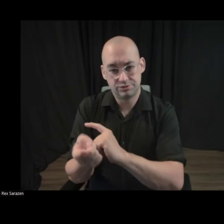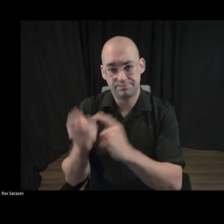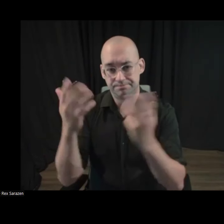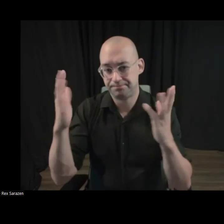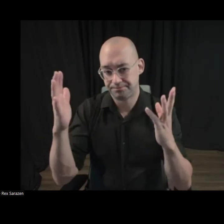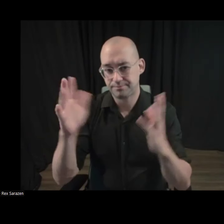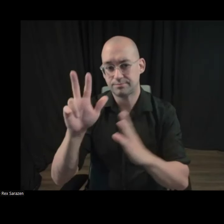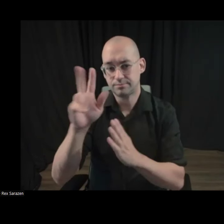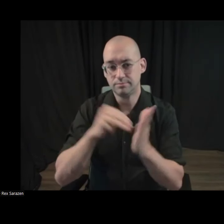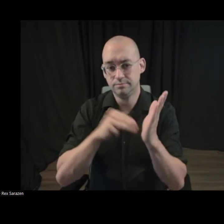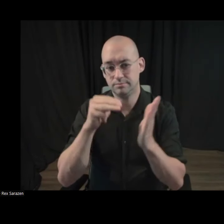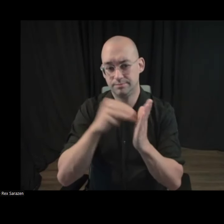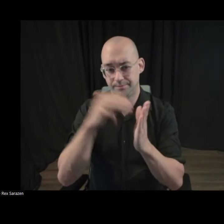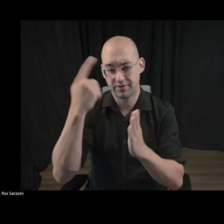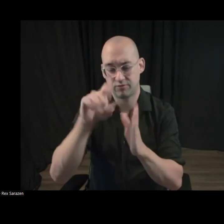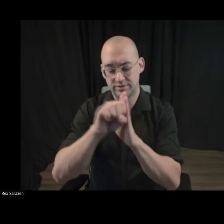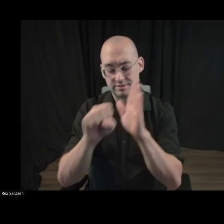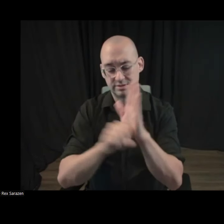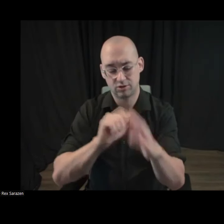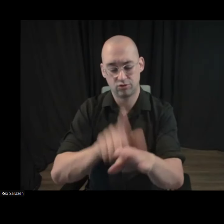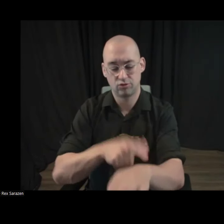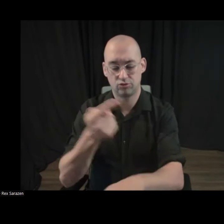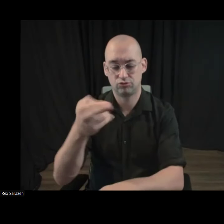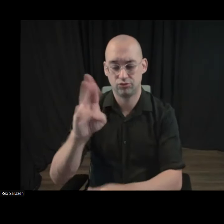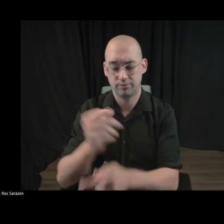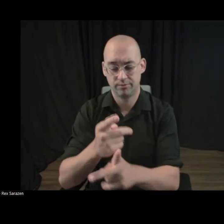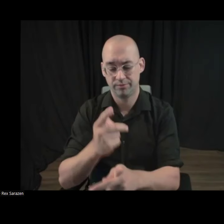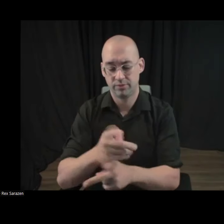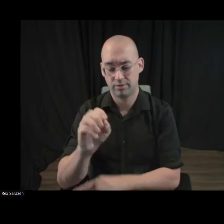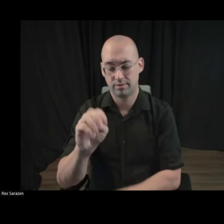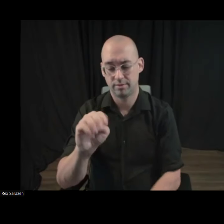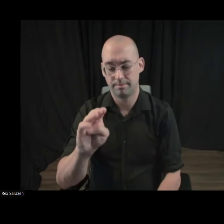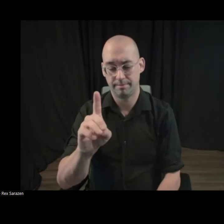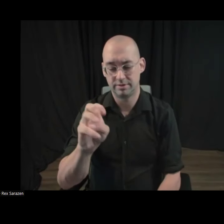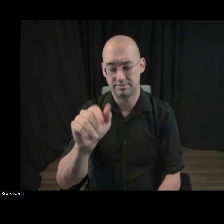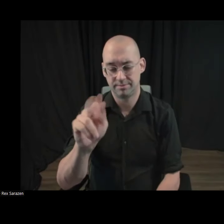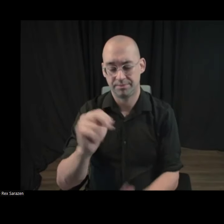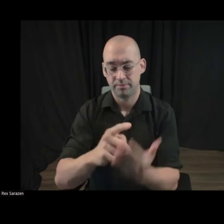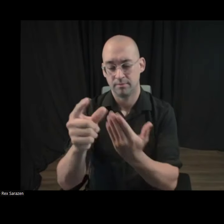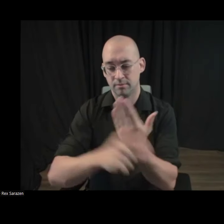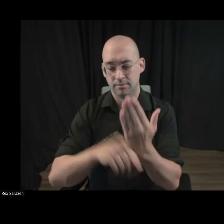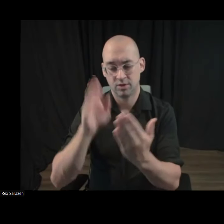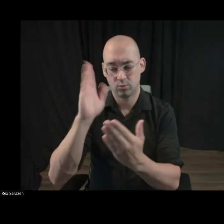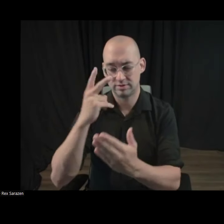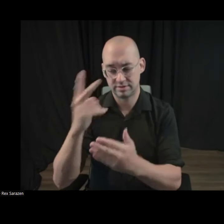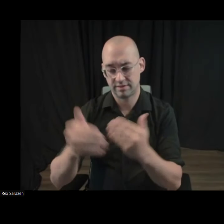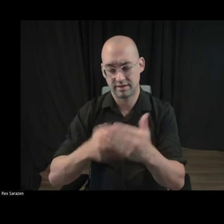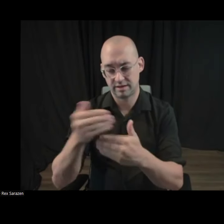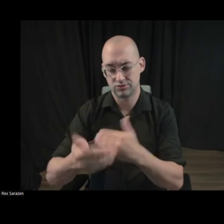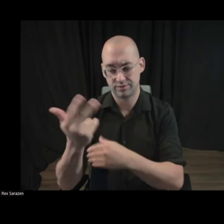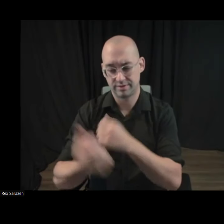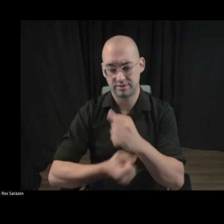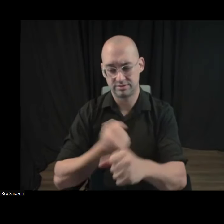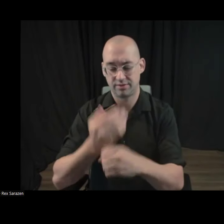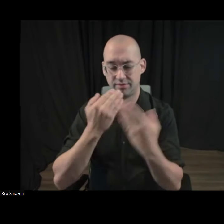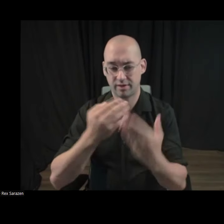$3 million for the state long-term care ombudsman program that will play out over the next 3 years. So thank you to the